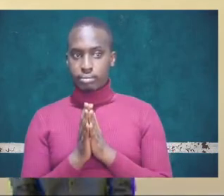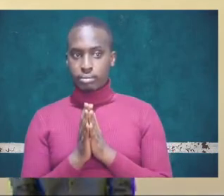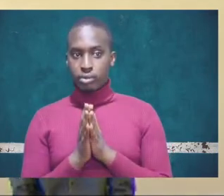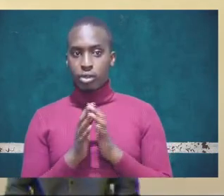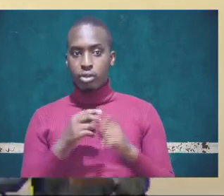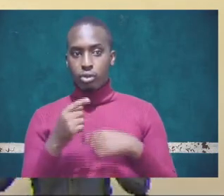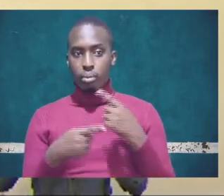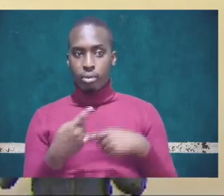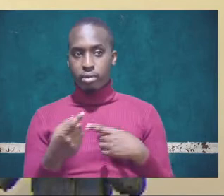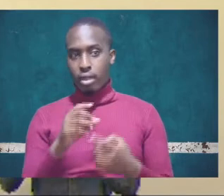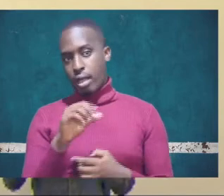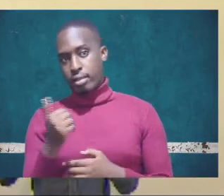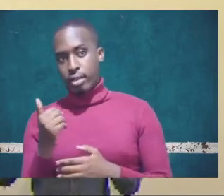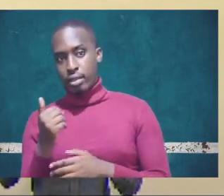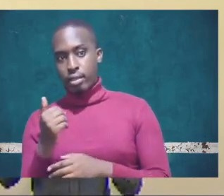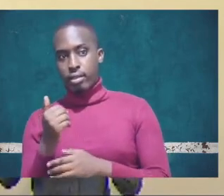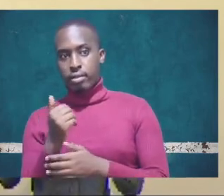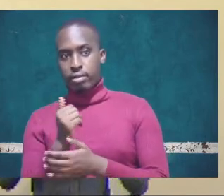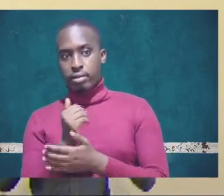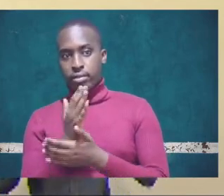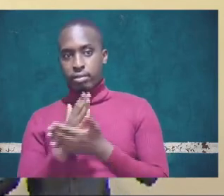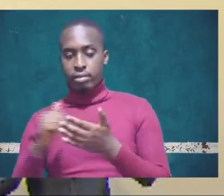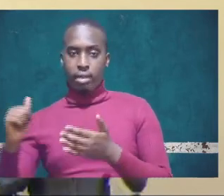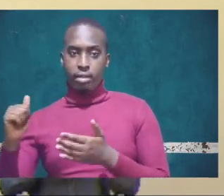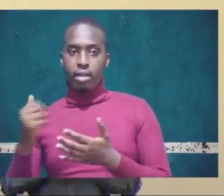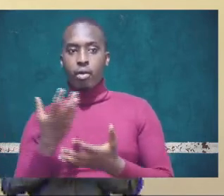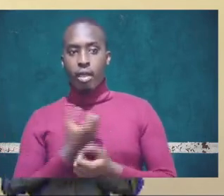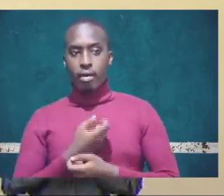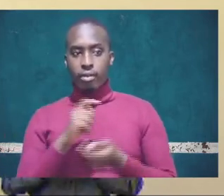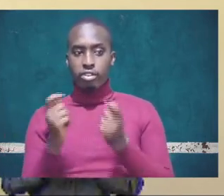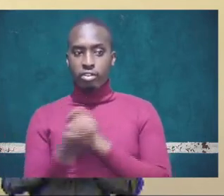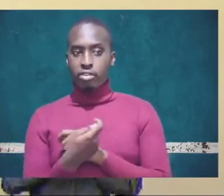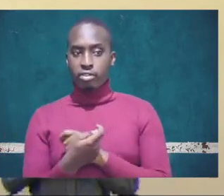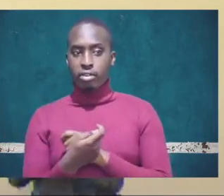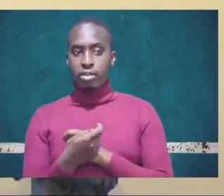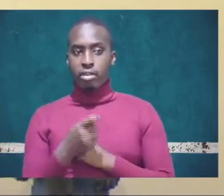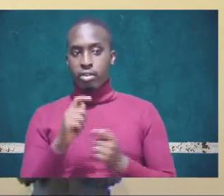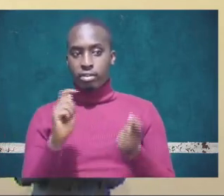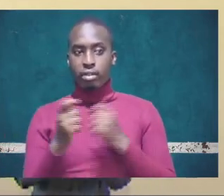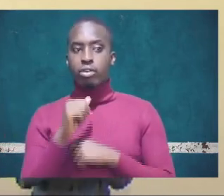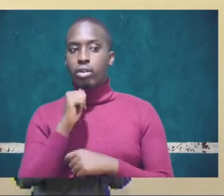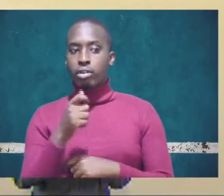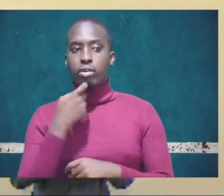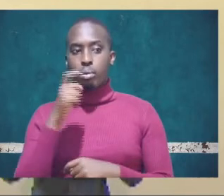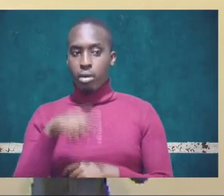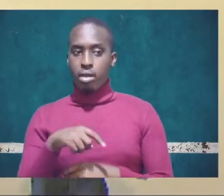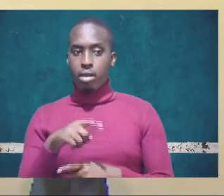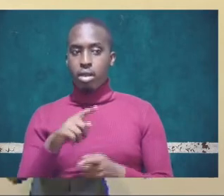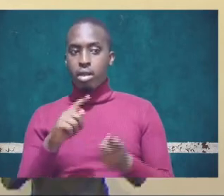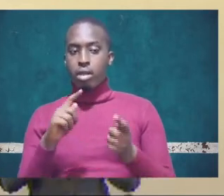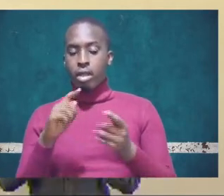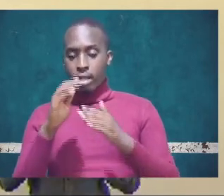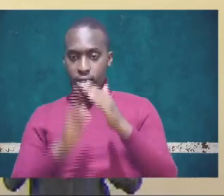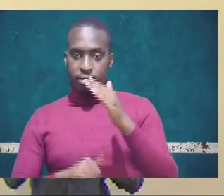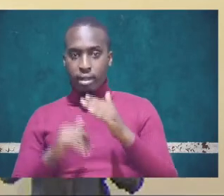let's now solve the other side. We have changed the sign here. It was not supposed to be greater than it is less